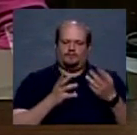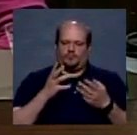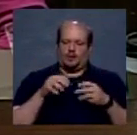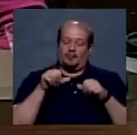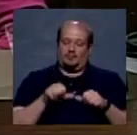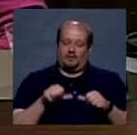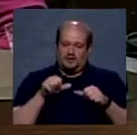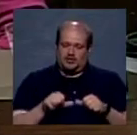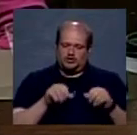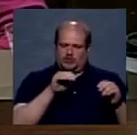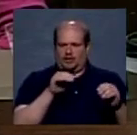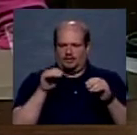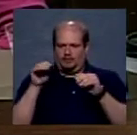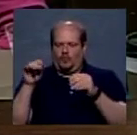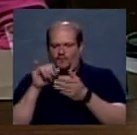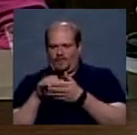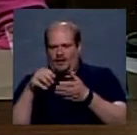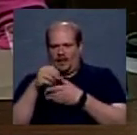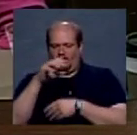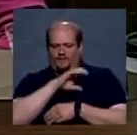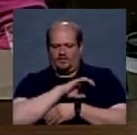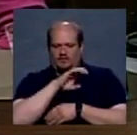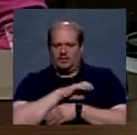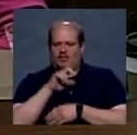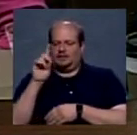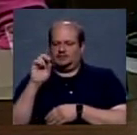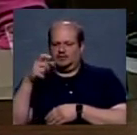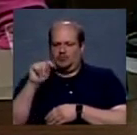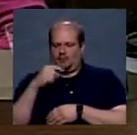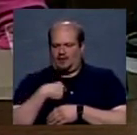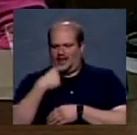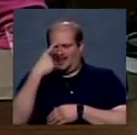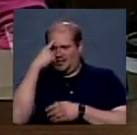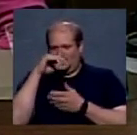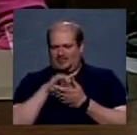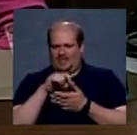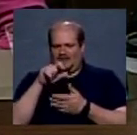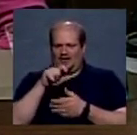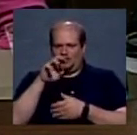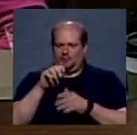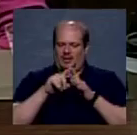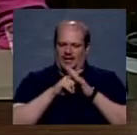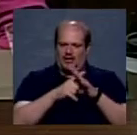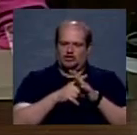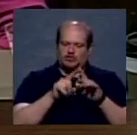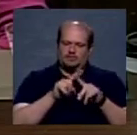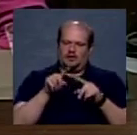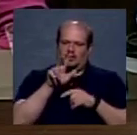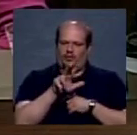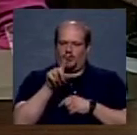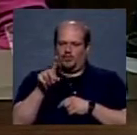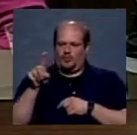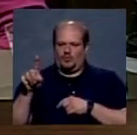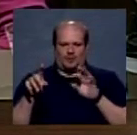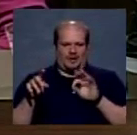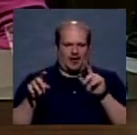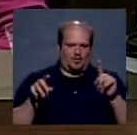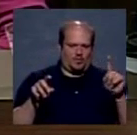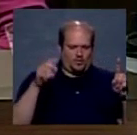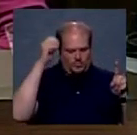potentially relocate that out of the police department. I think that's where it needed to be initially. But 311 and